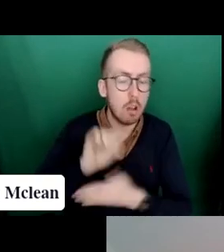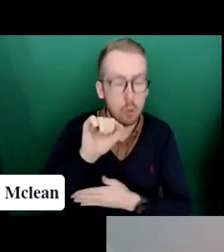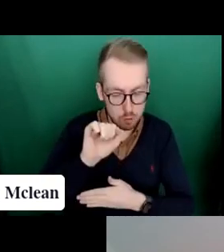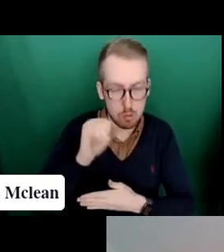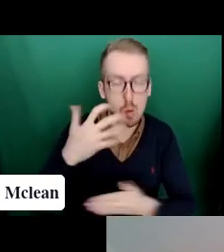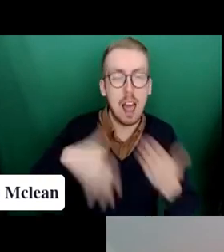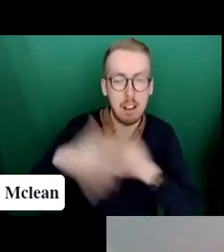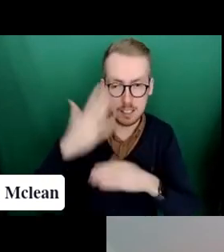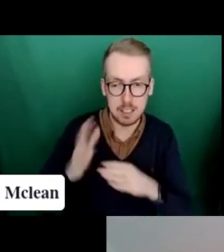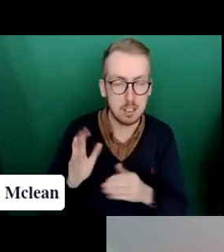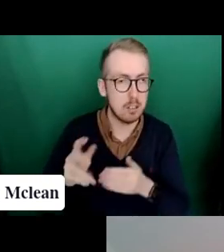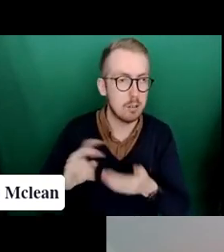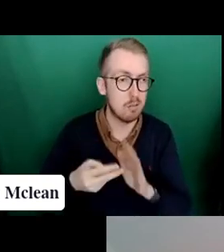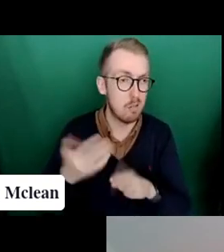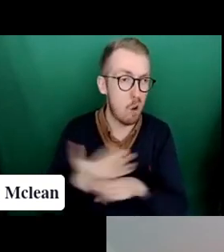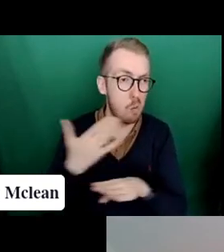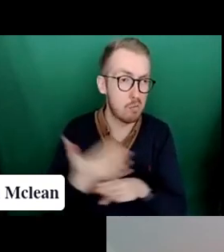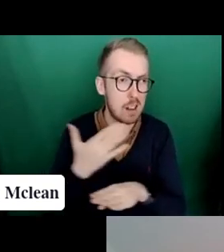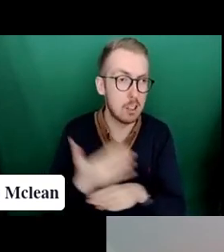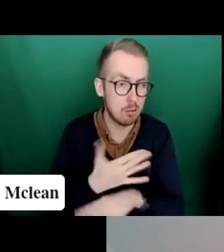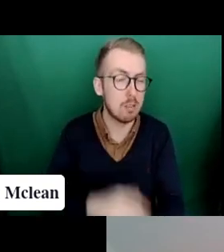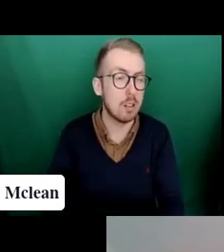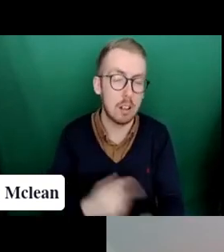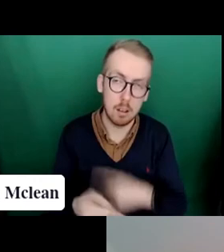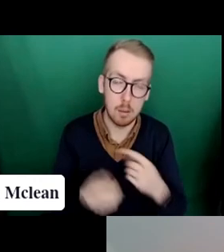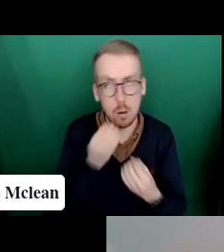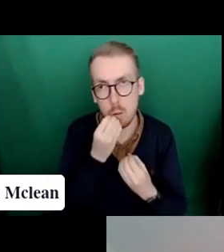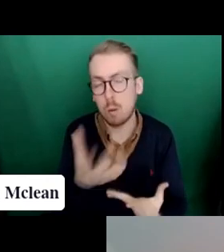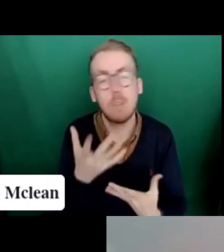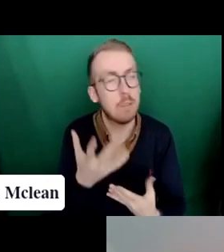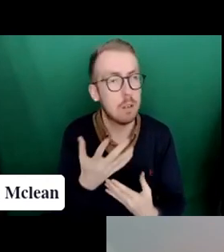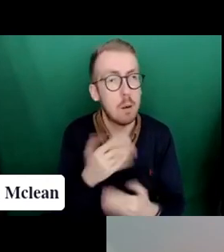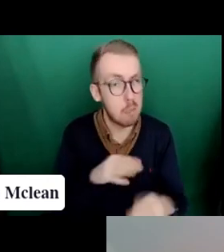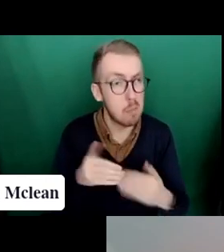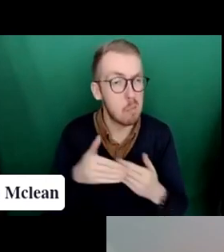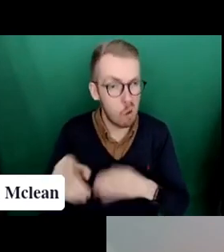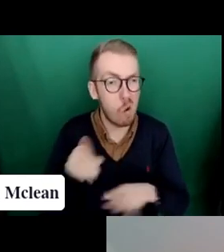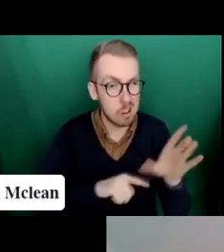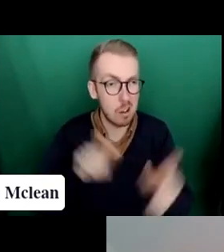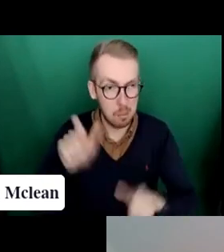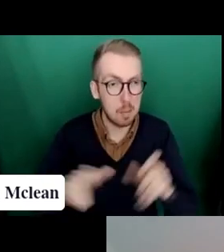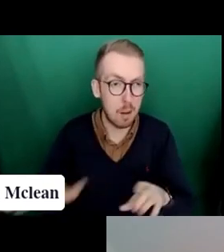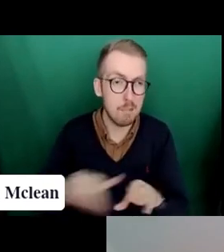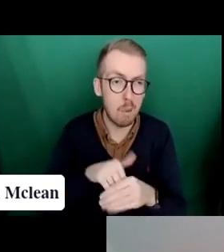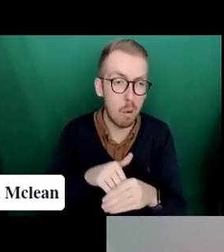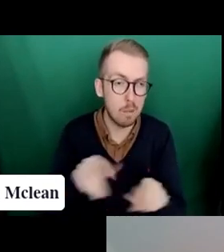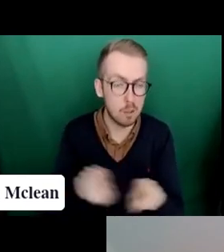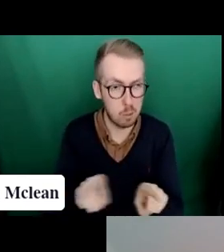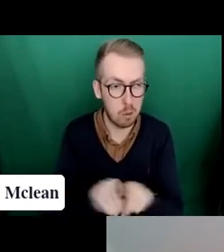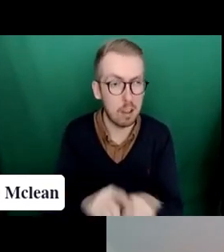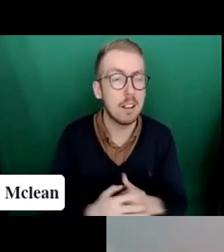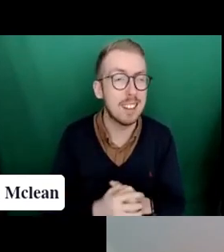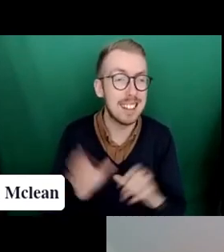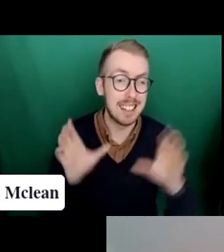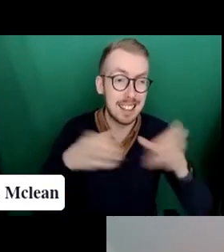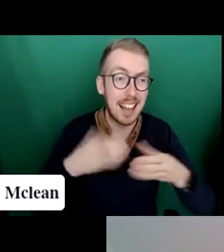Wales, and it would be wonderful to have more young people going through that when because the sector will need to offer